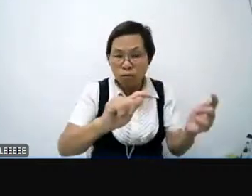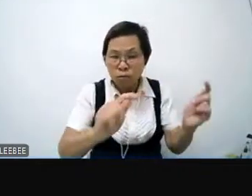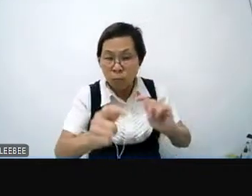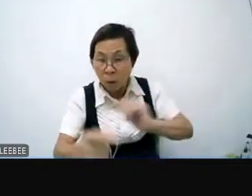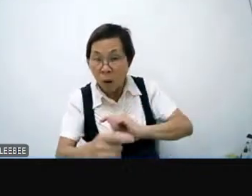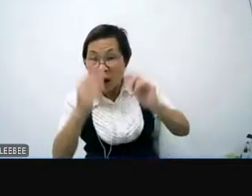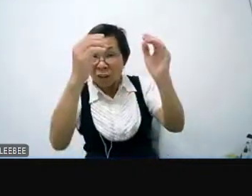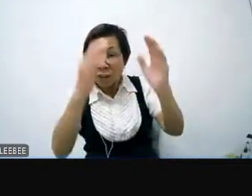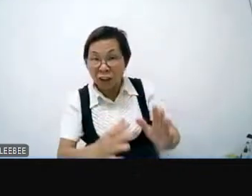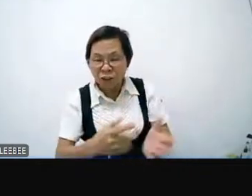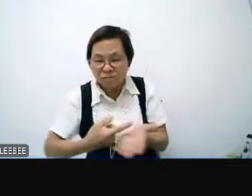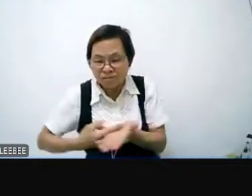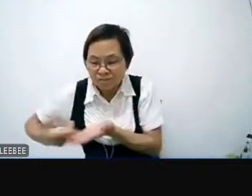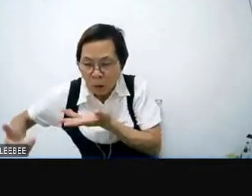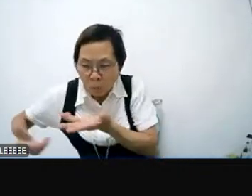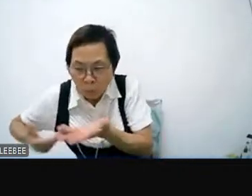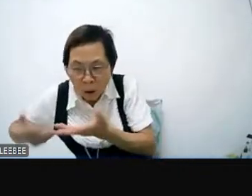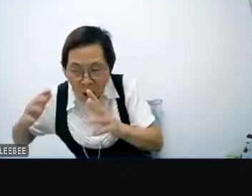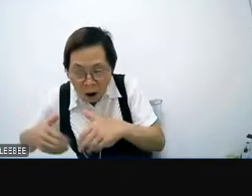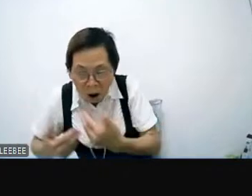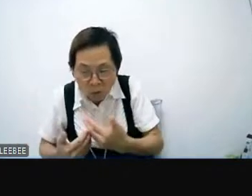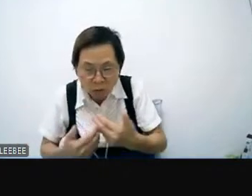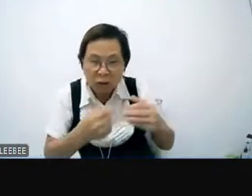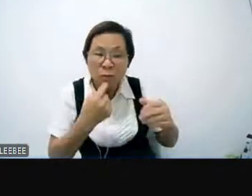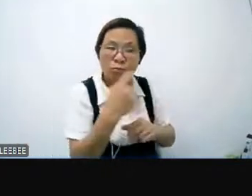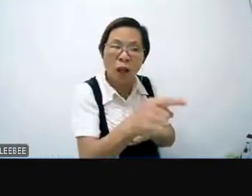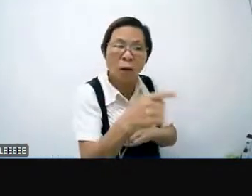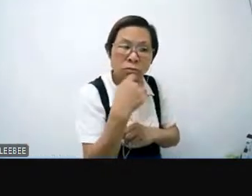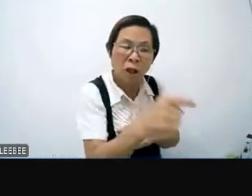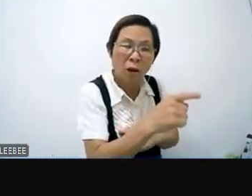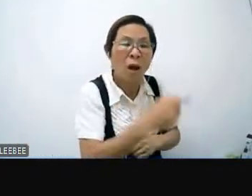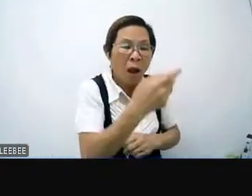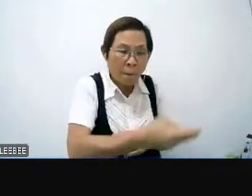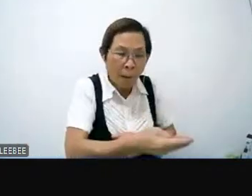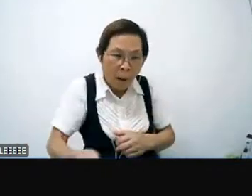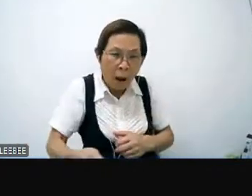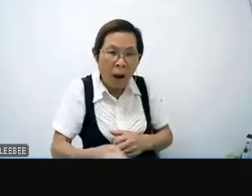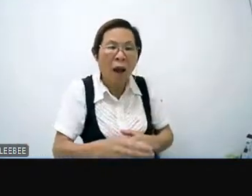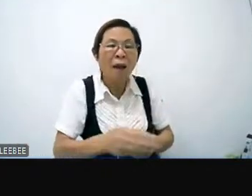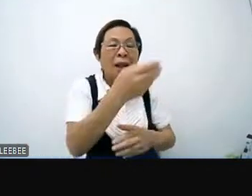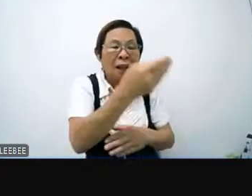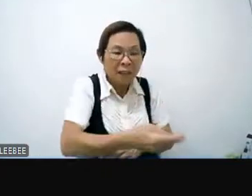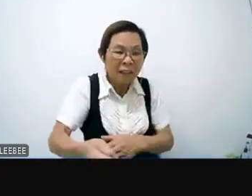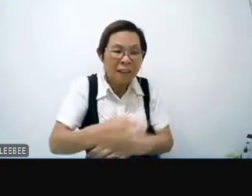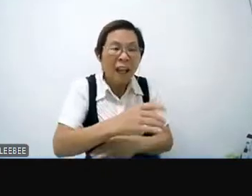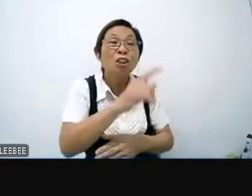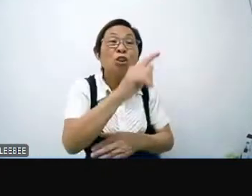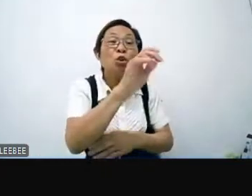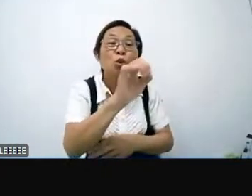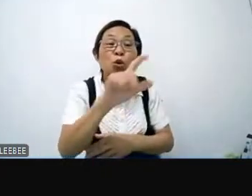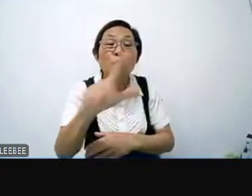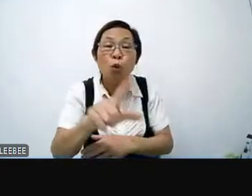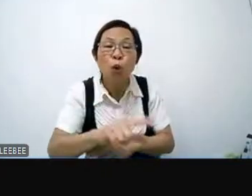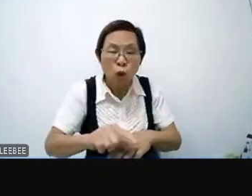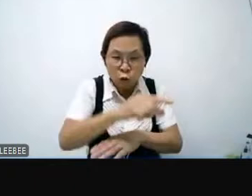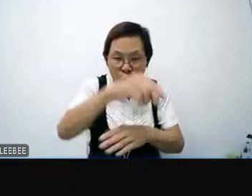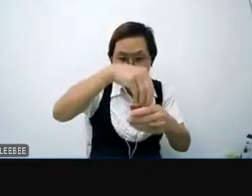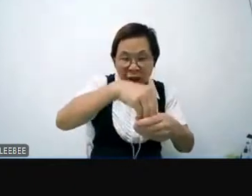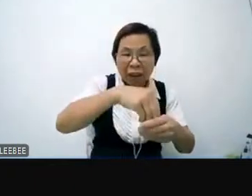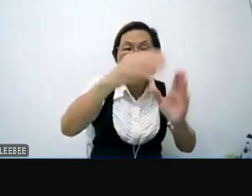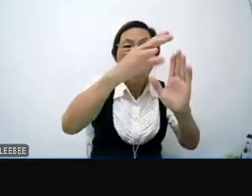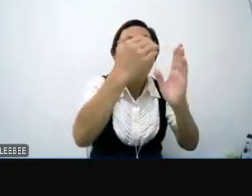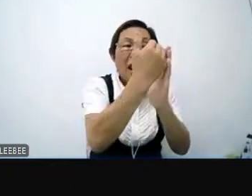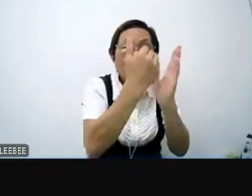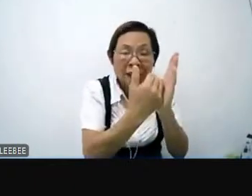teachers discuss how they give instructions, the materials, equipment, and tools used in lessons, and the